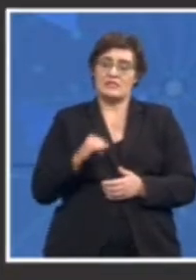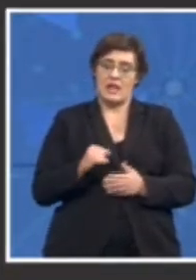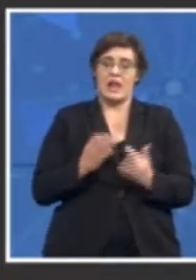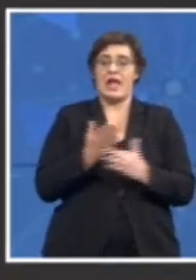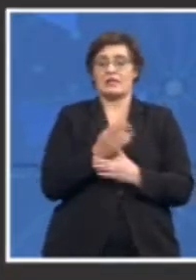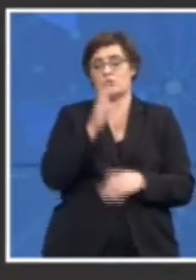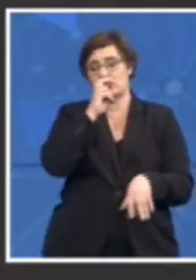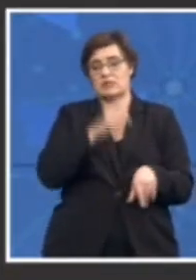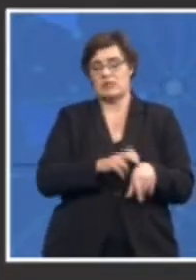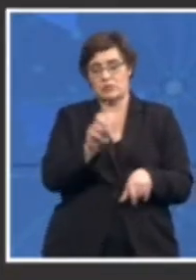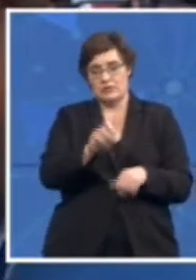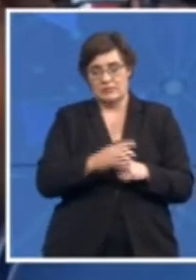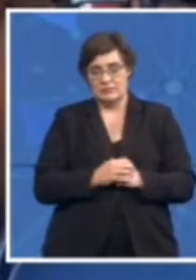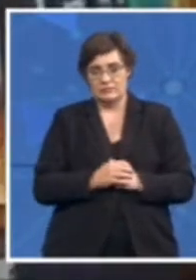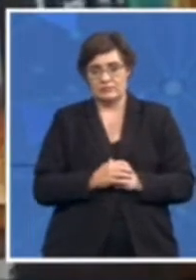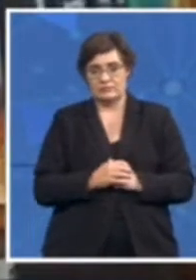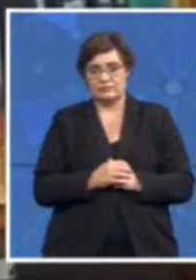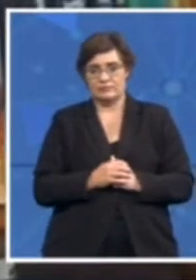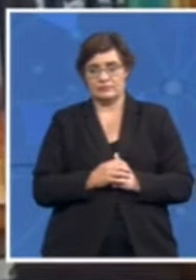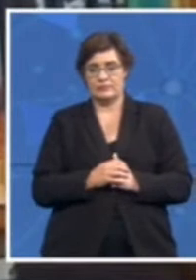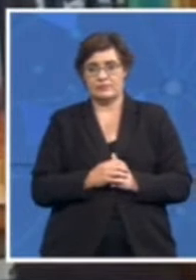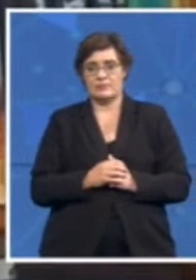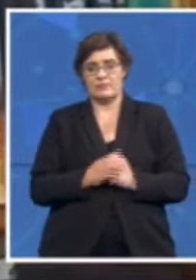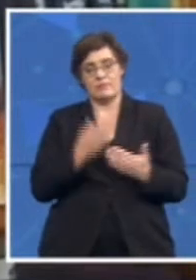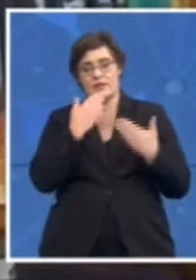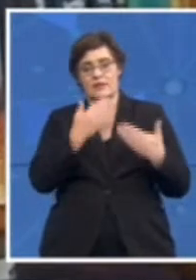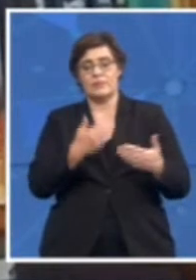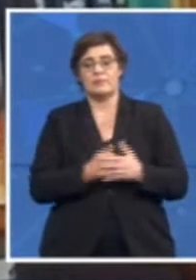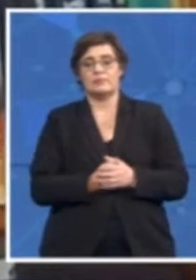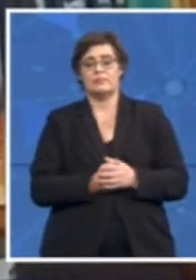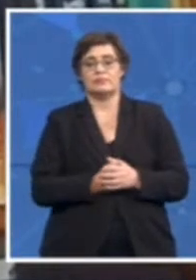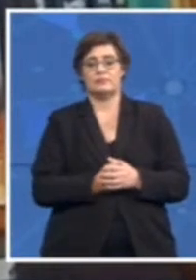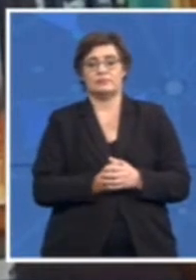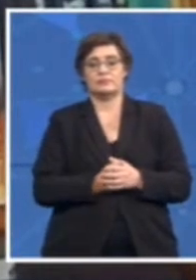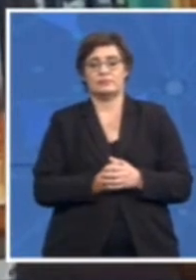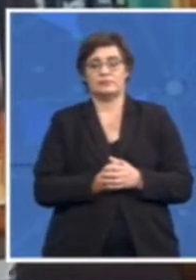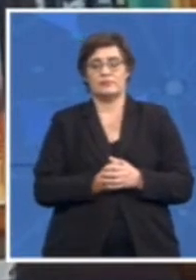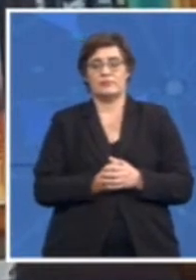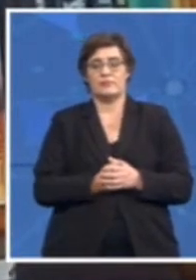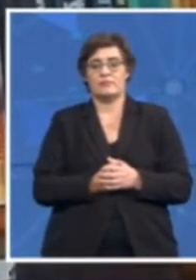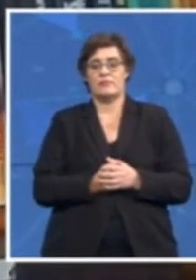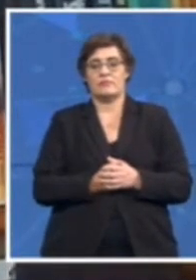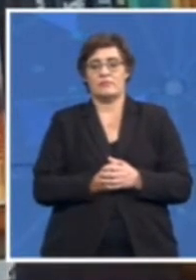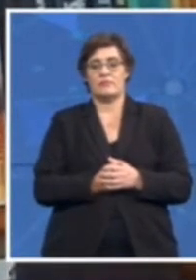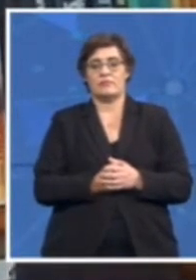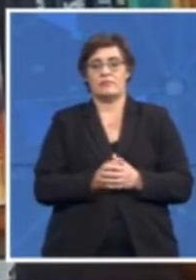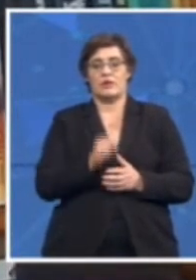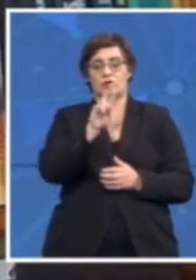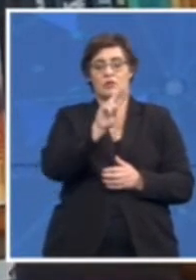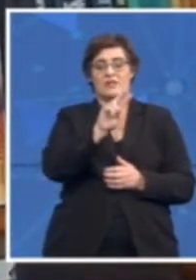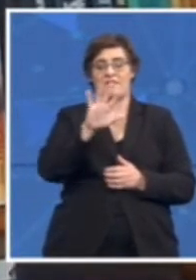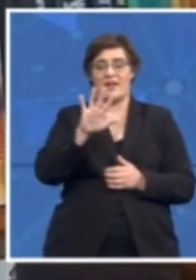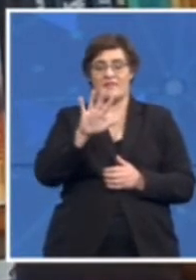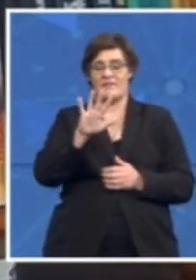Ikonati. Andre, that's 25 million rand in grant funding, am I correct?